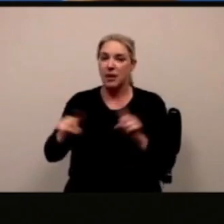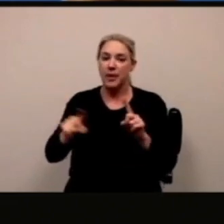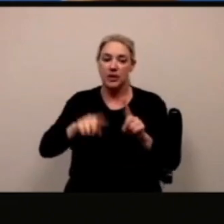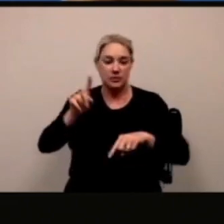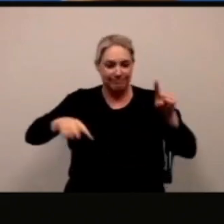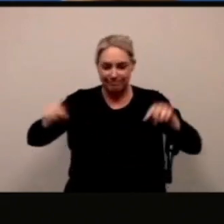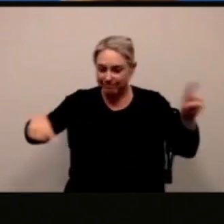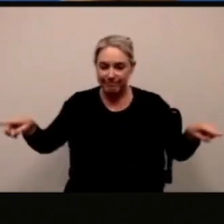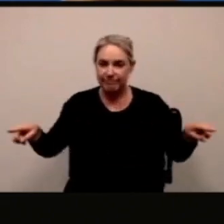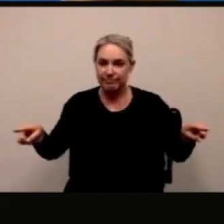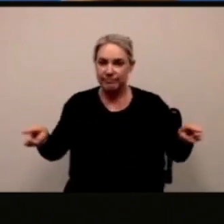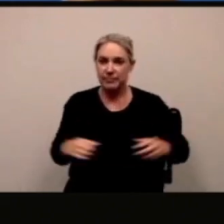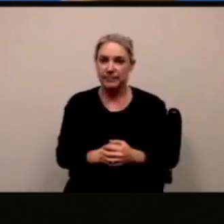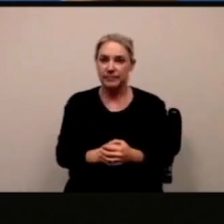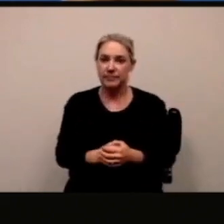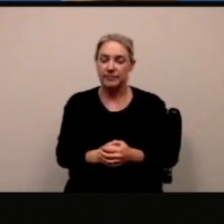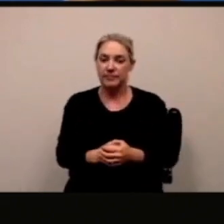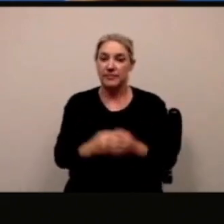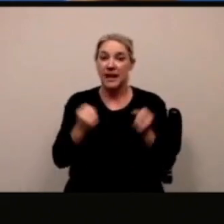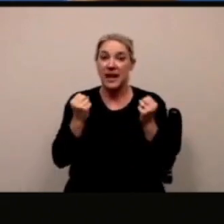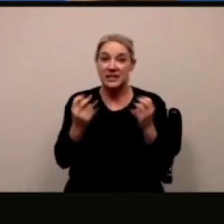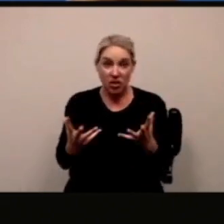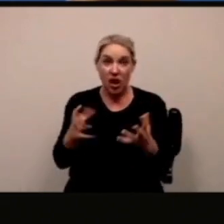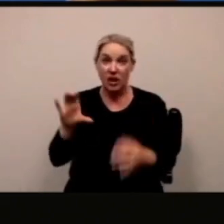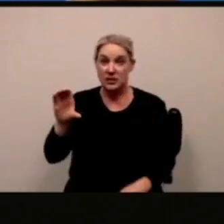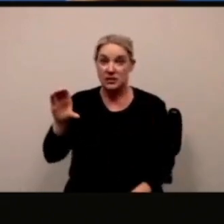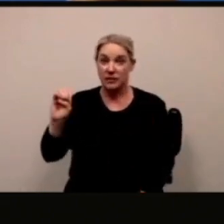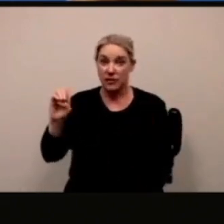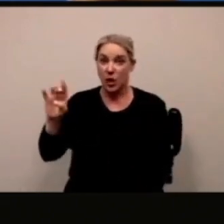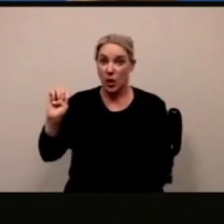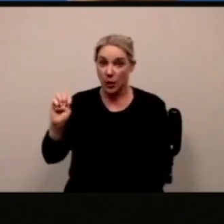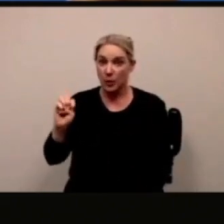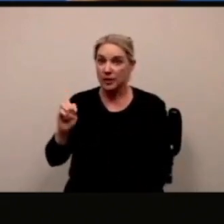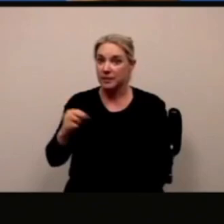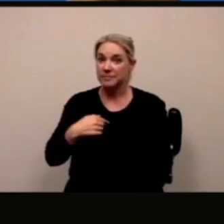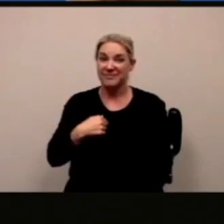has a lot of code. The nice thing about it is I didn't even need to look at that